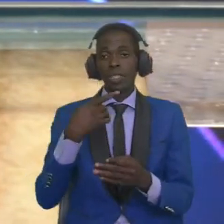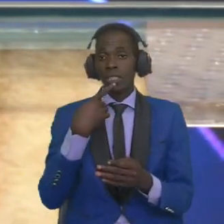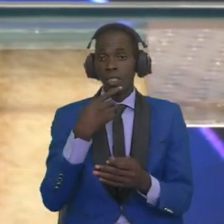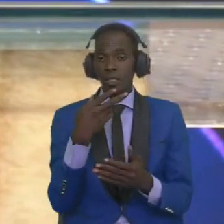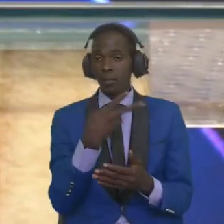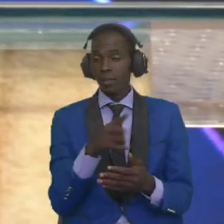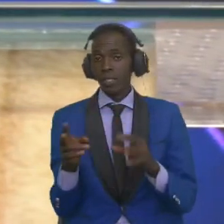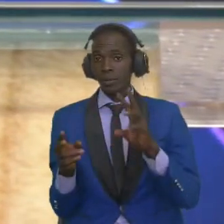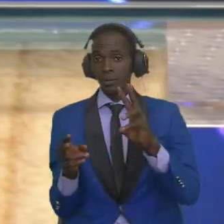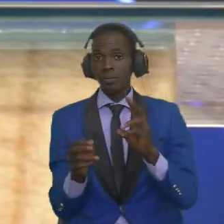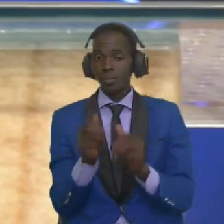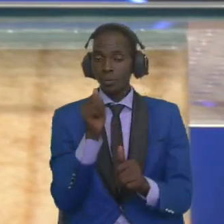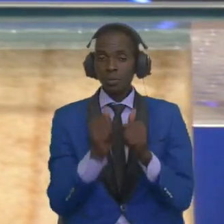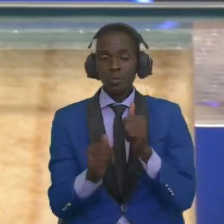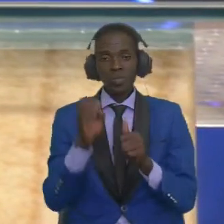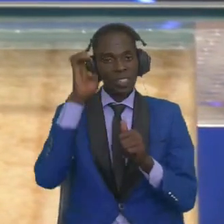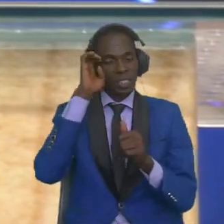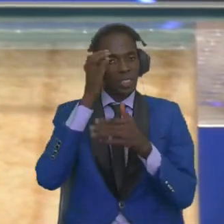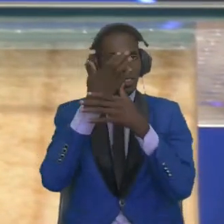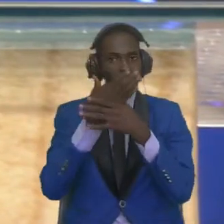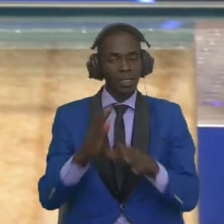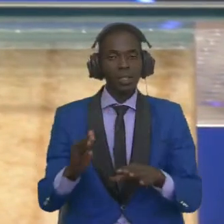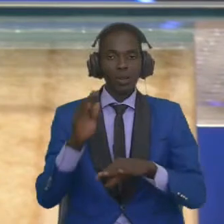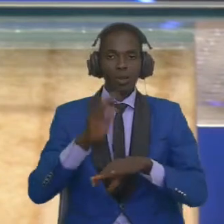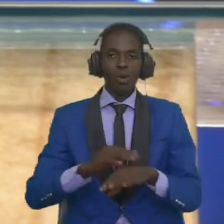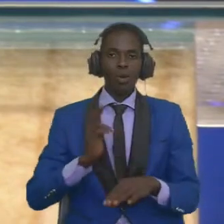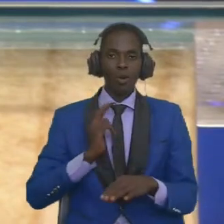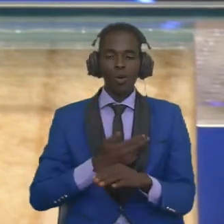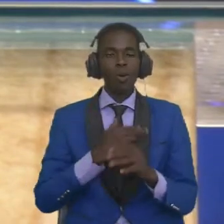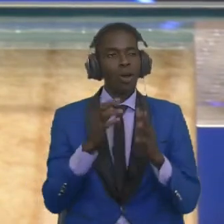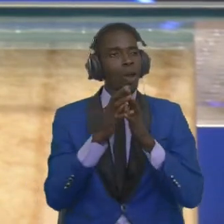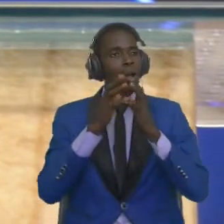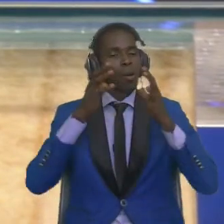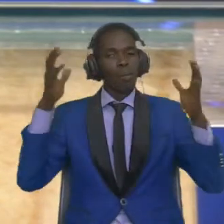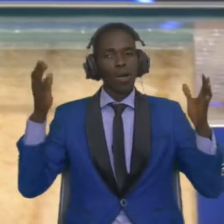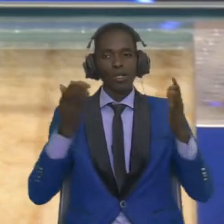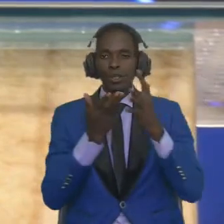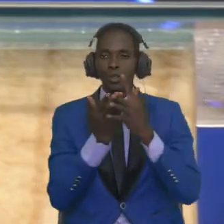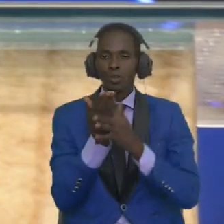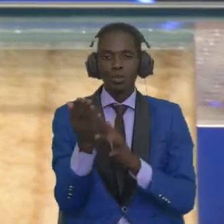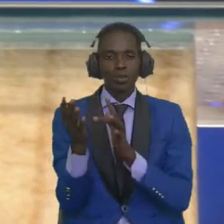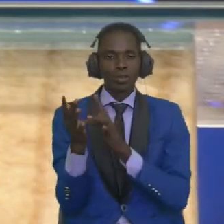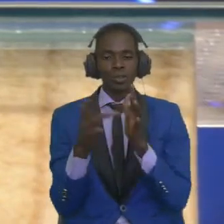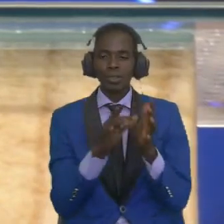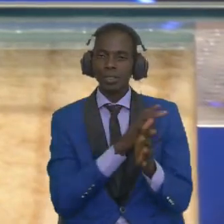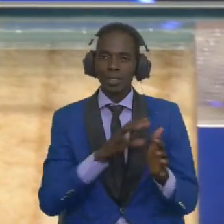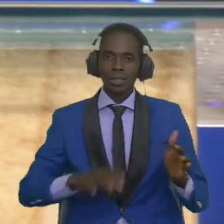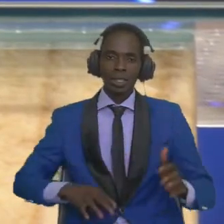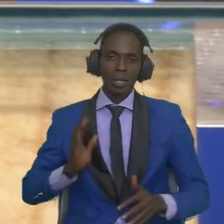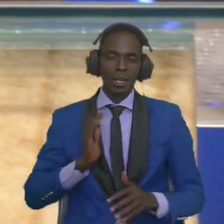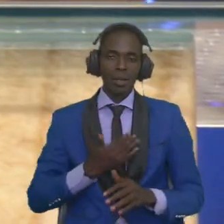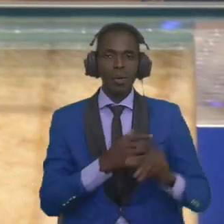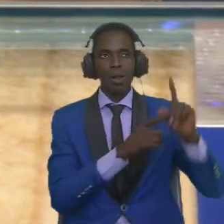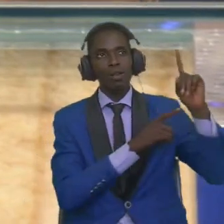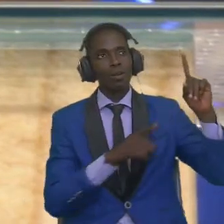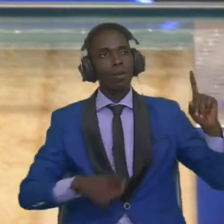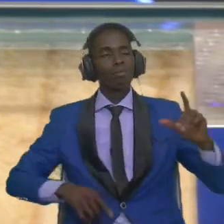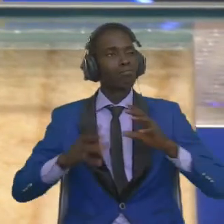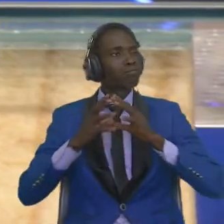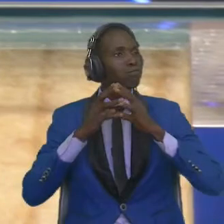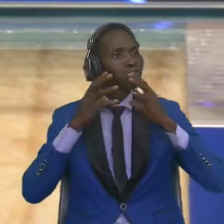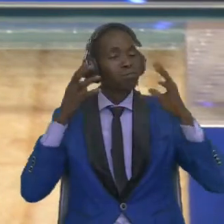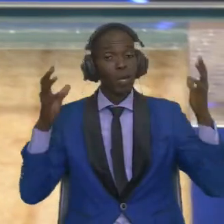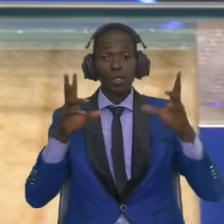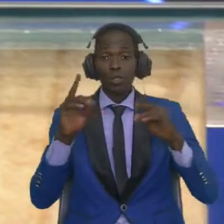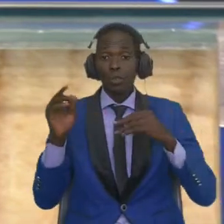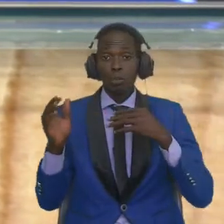shed on us abundantly through Jesus Christ our Lord. Abundantly,